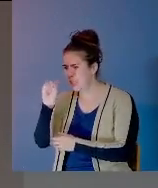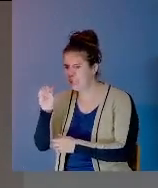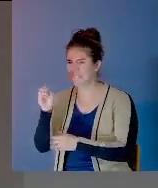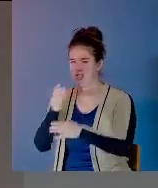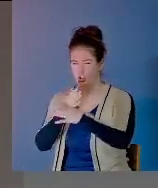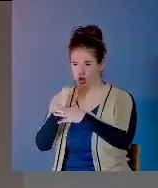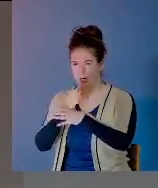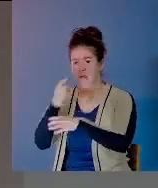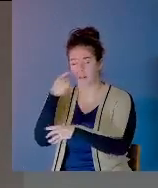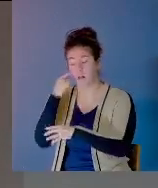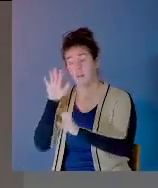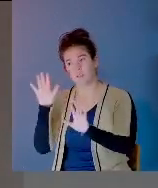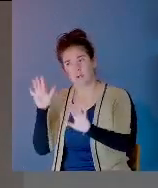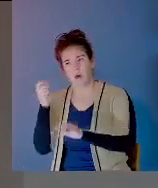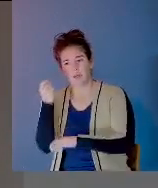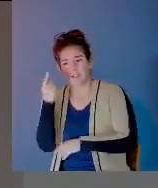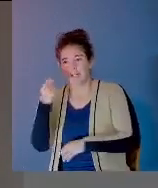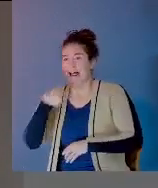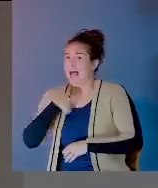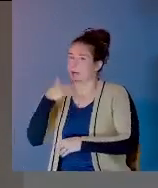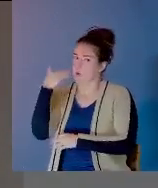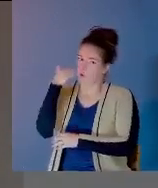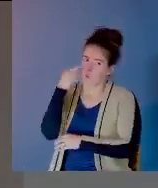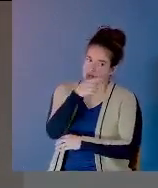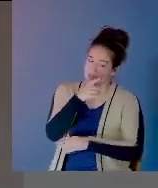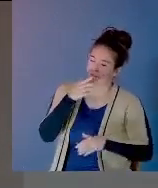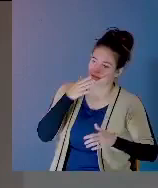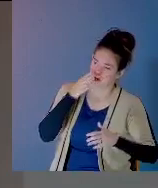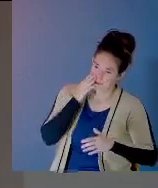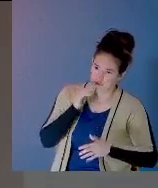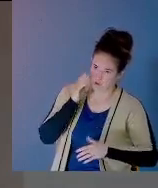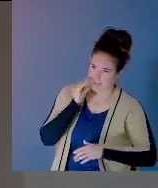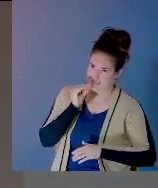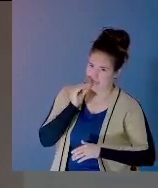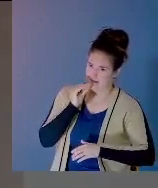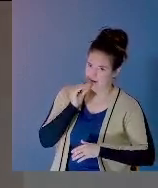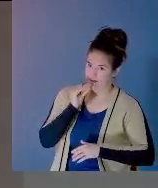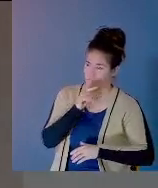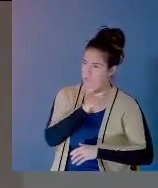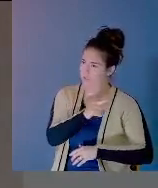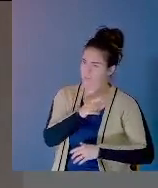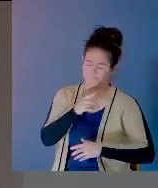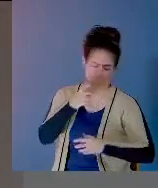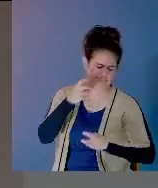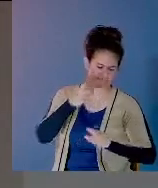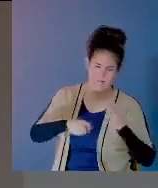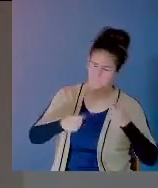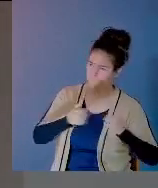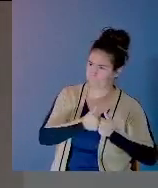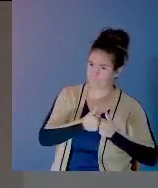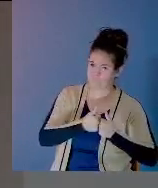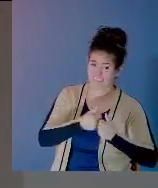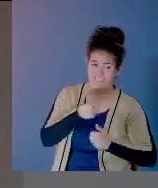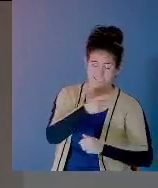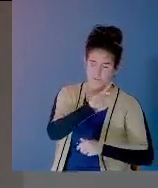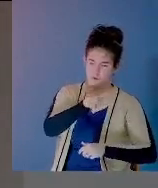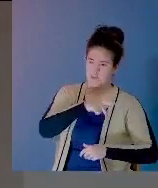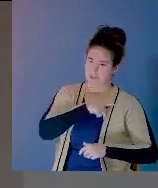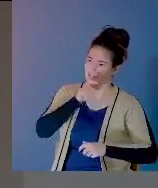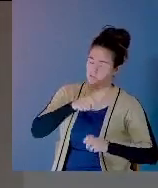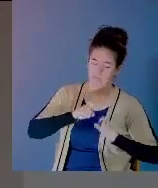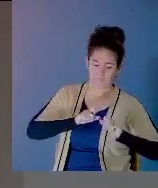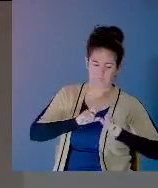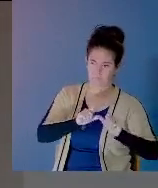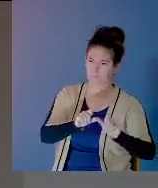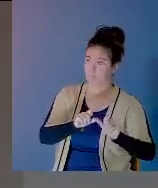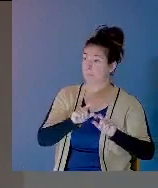he's been through these last couple of years, and a huge trial that he's had to personally face, but I'm reminded of how it is that